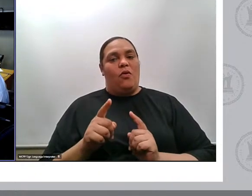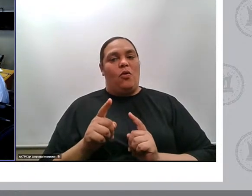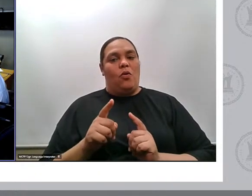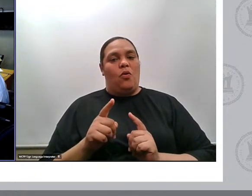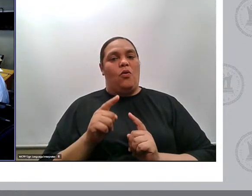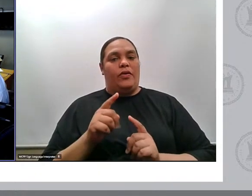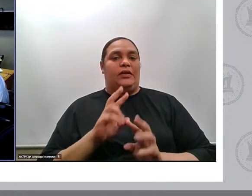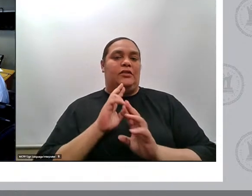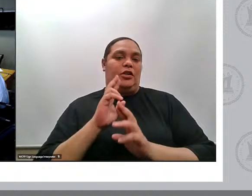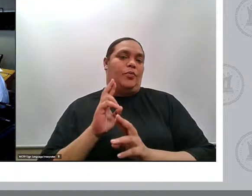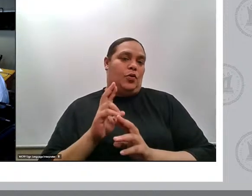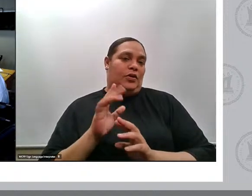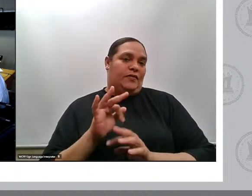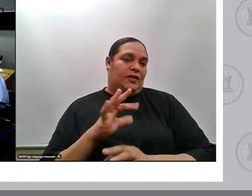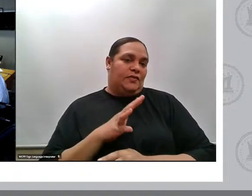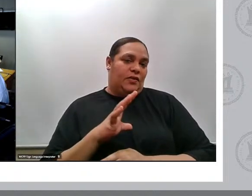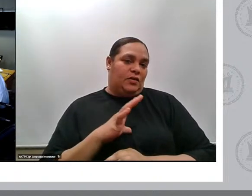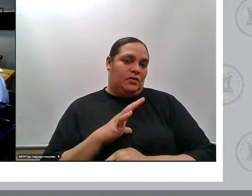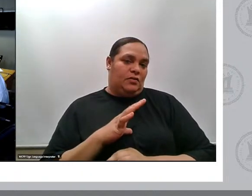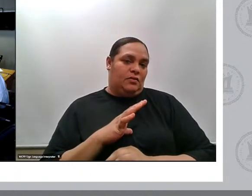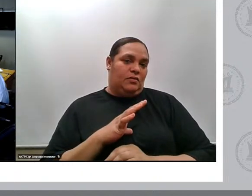report, if that's in order.